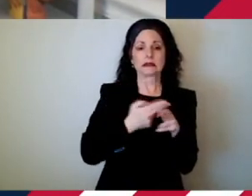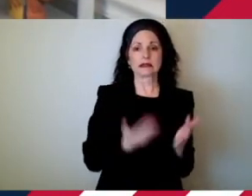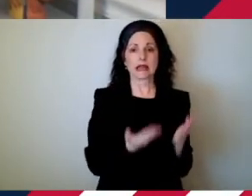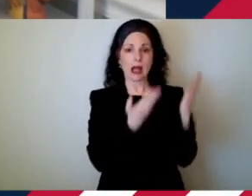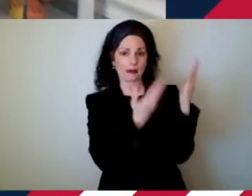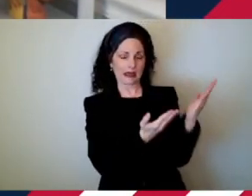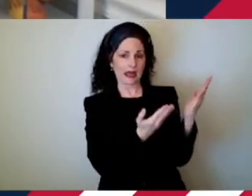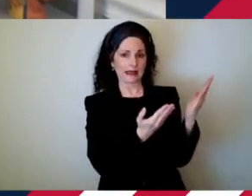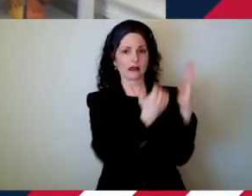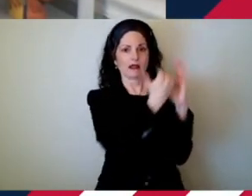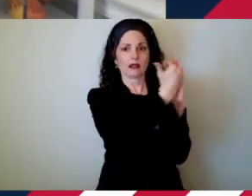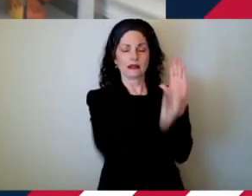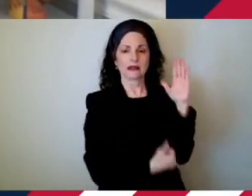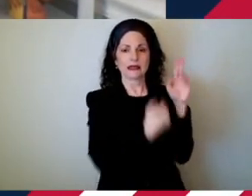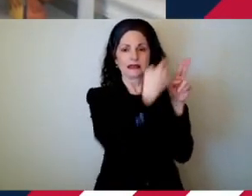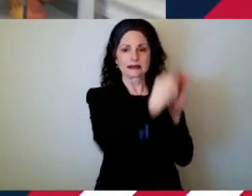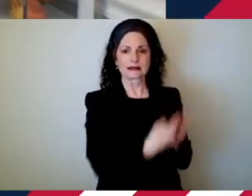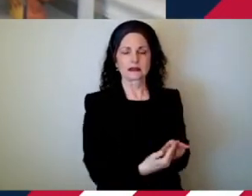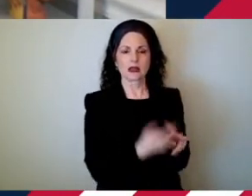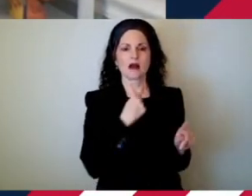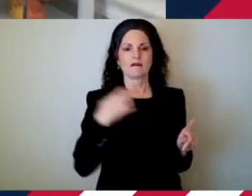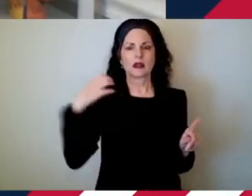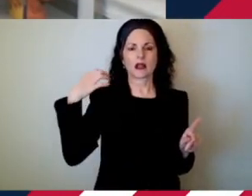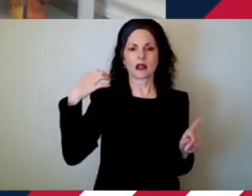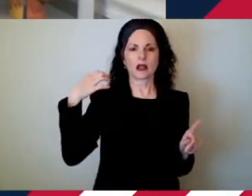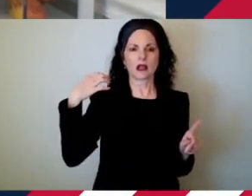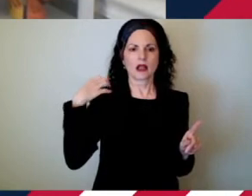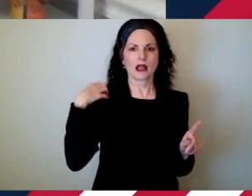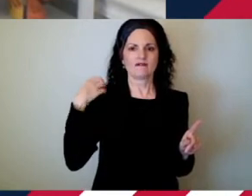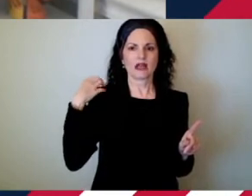your browser to vote.